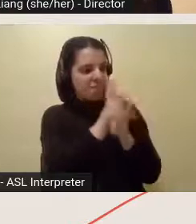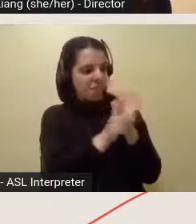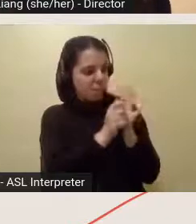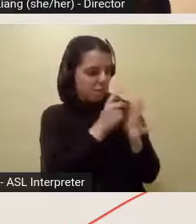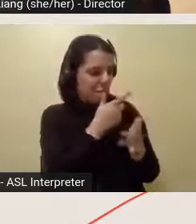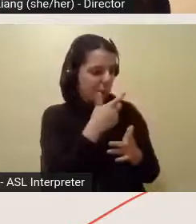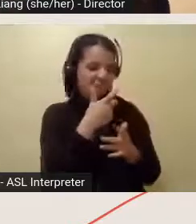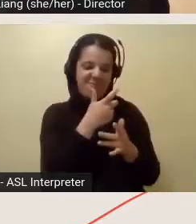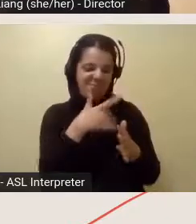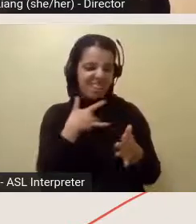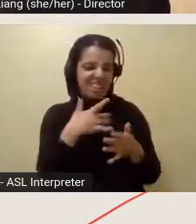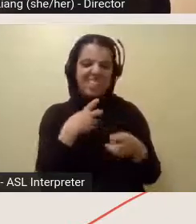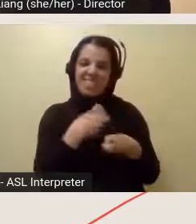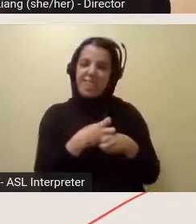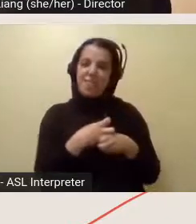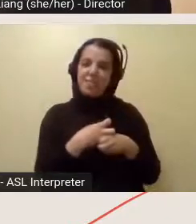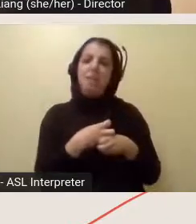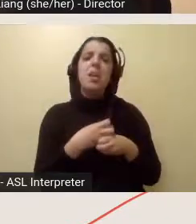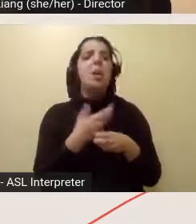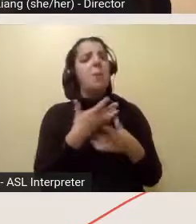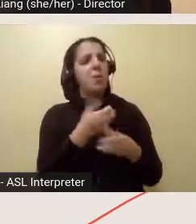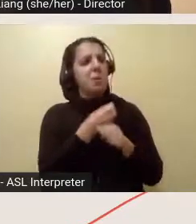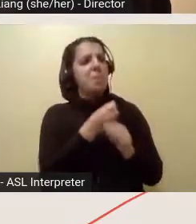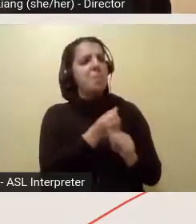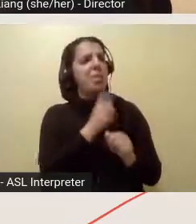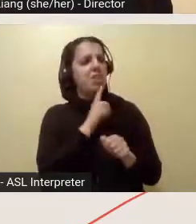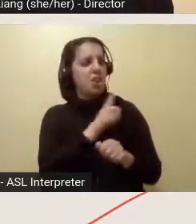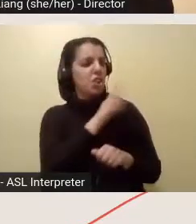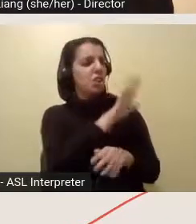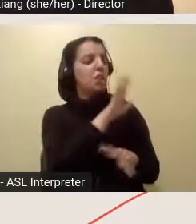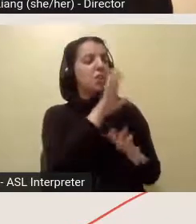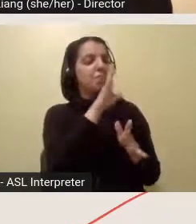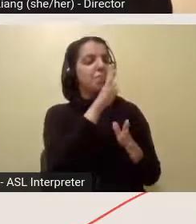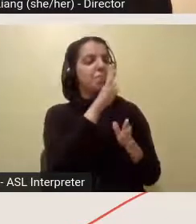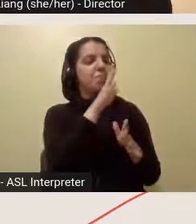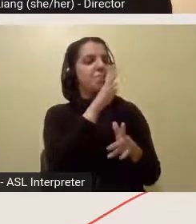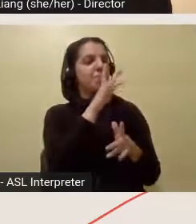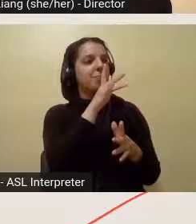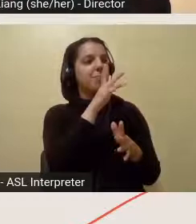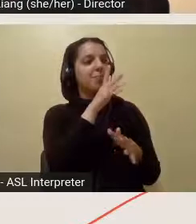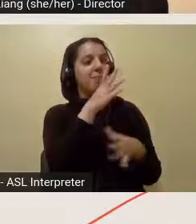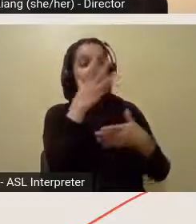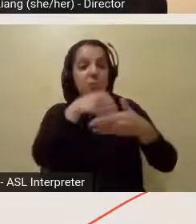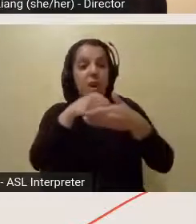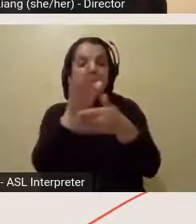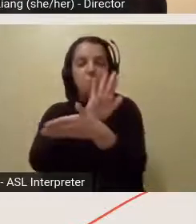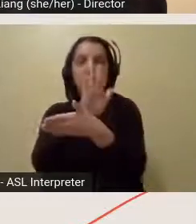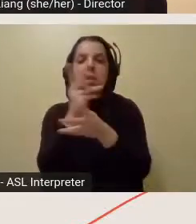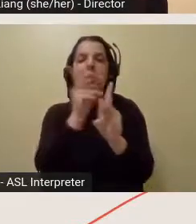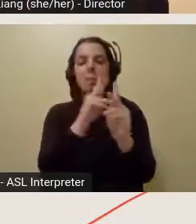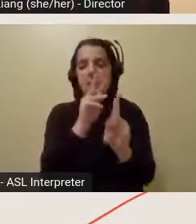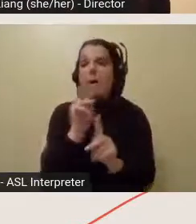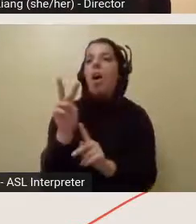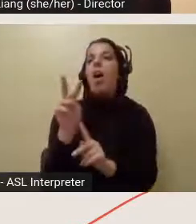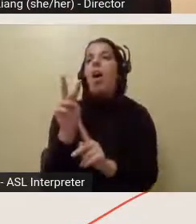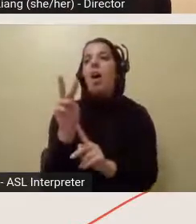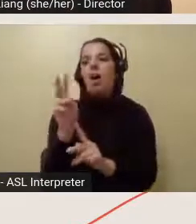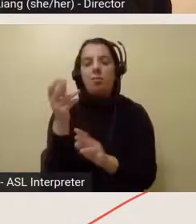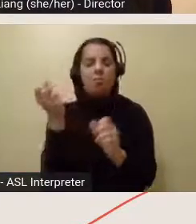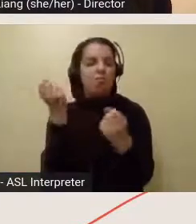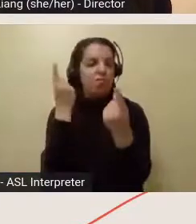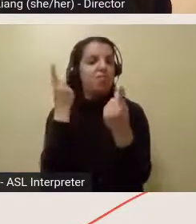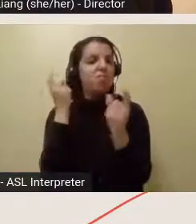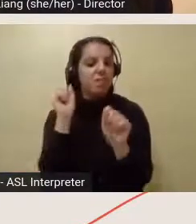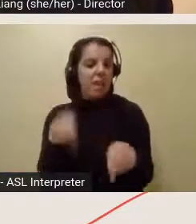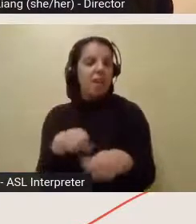Making sure that she felt like a fully realized human being on the screen, and as well as